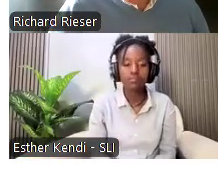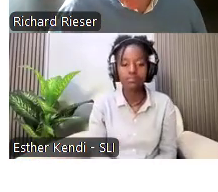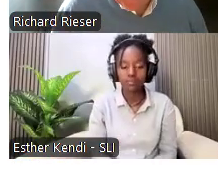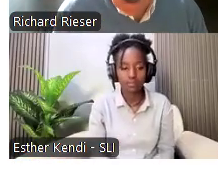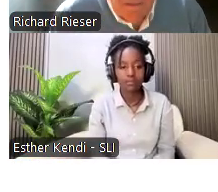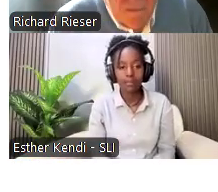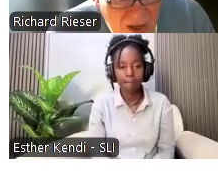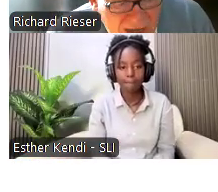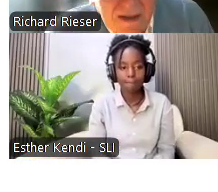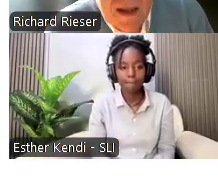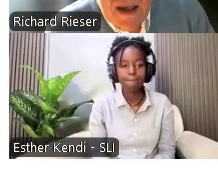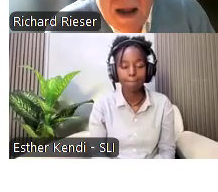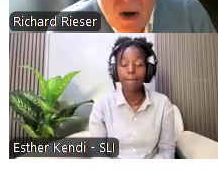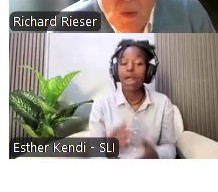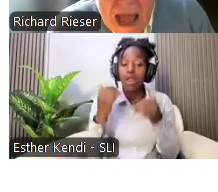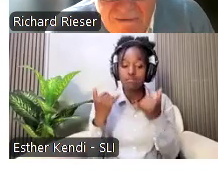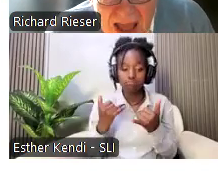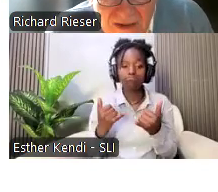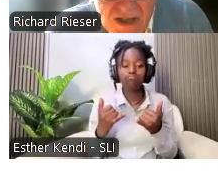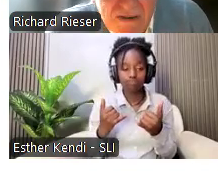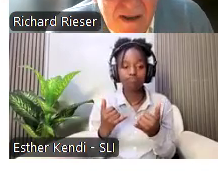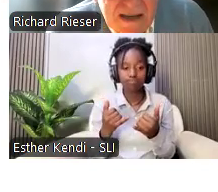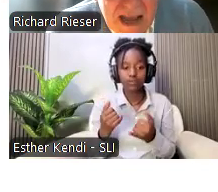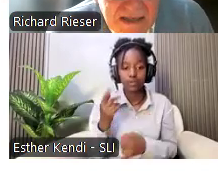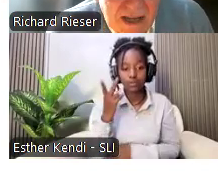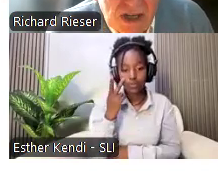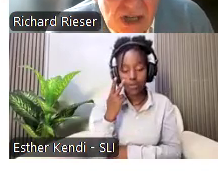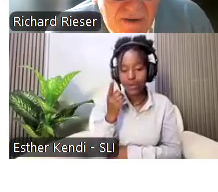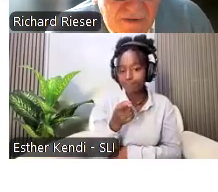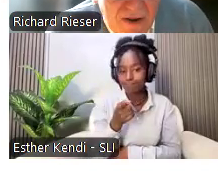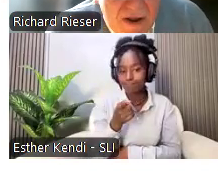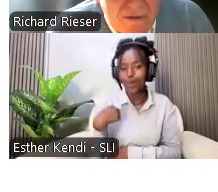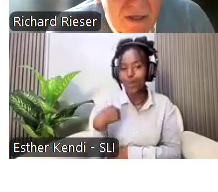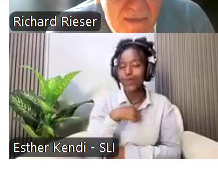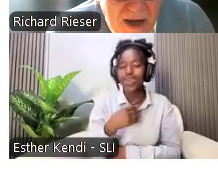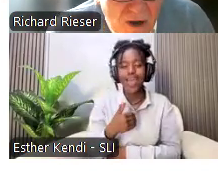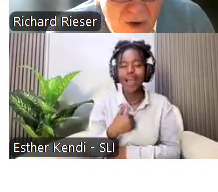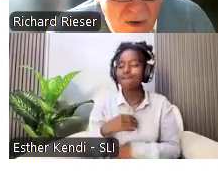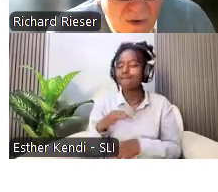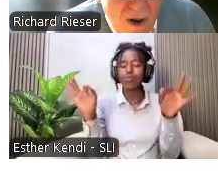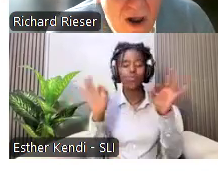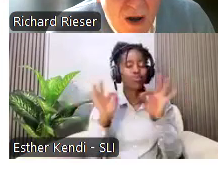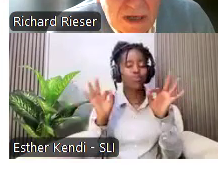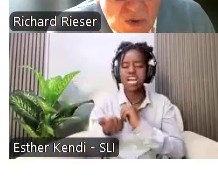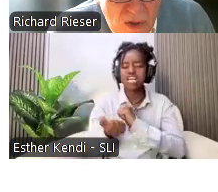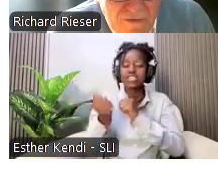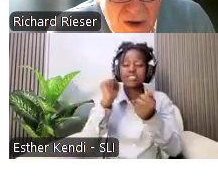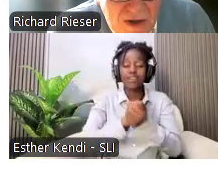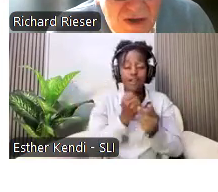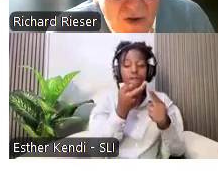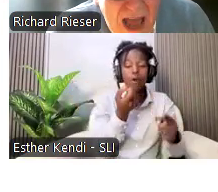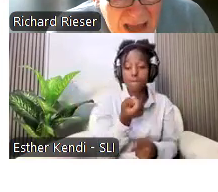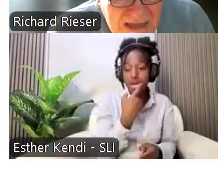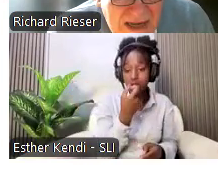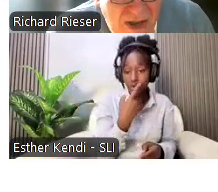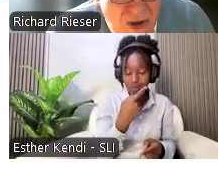So winding up, really, we have had this fantastic shift from the medical model, which saw the